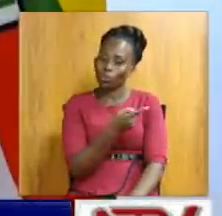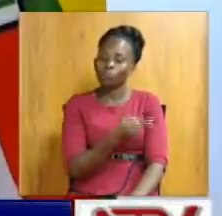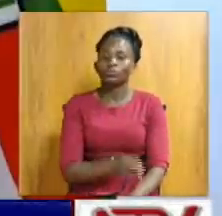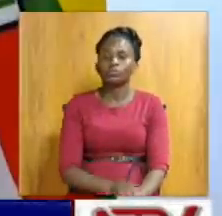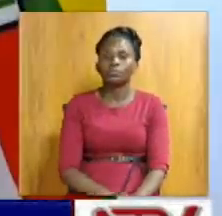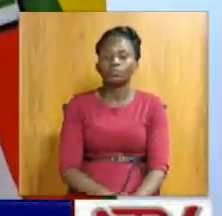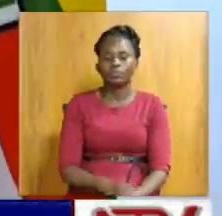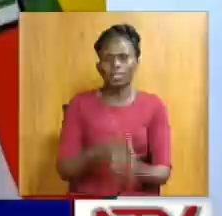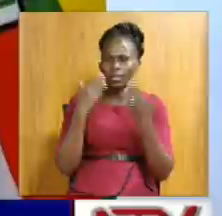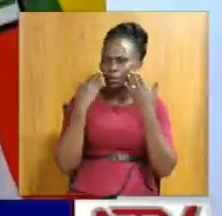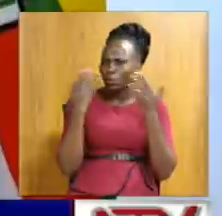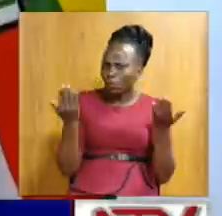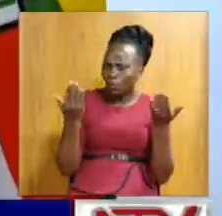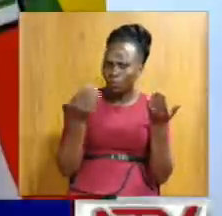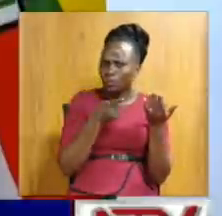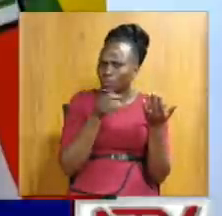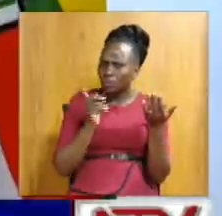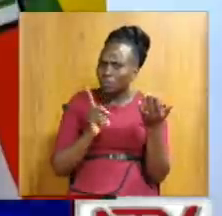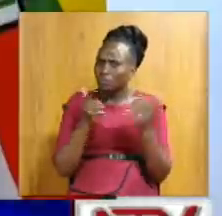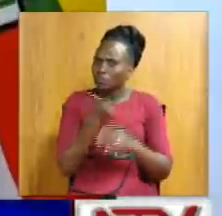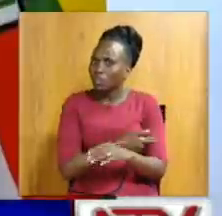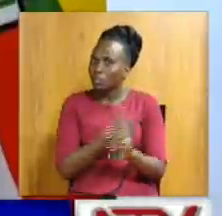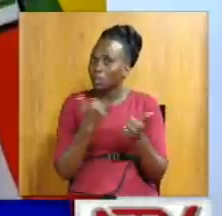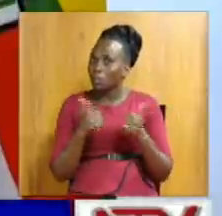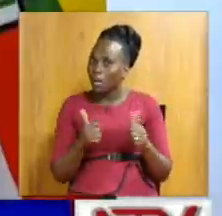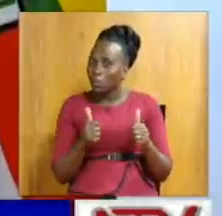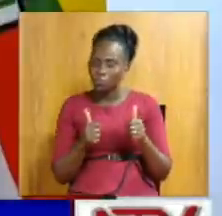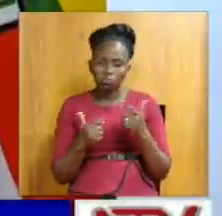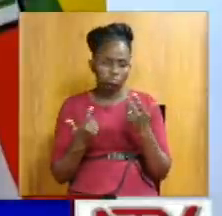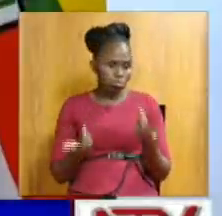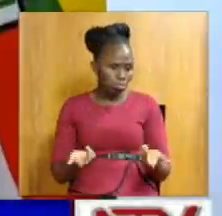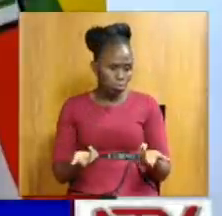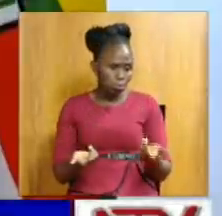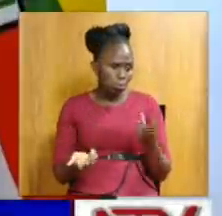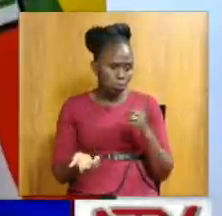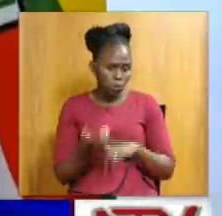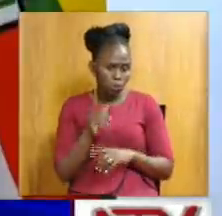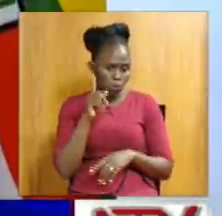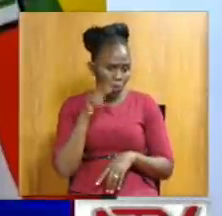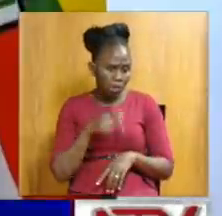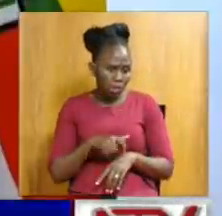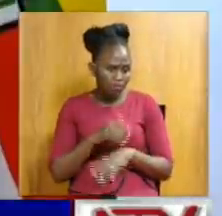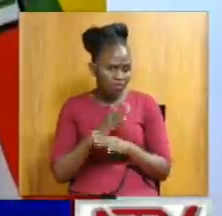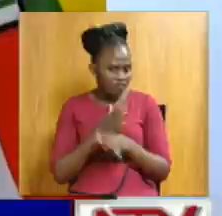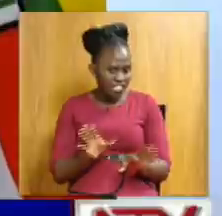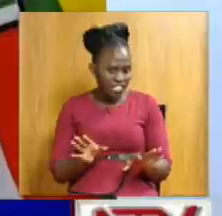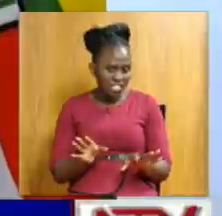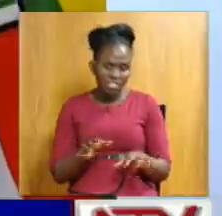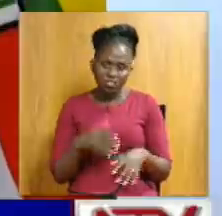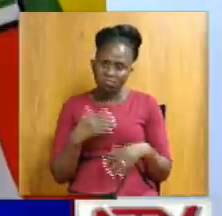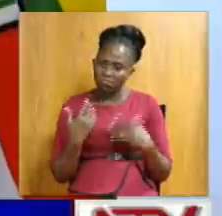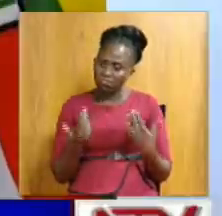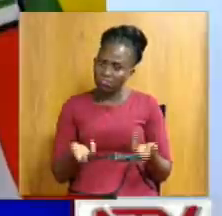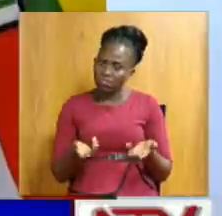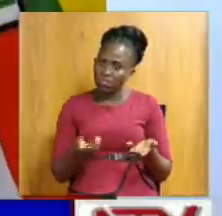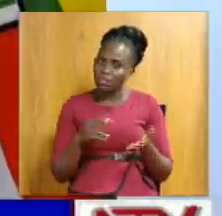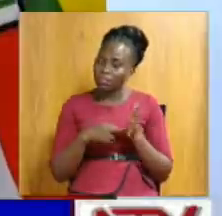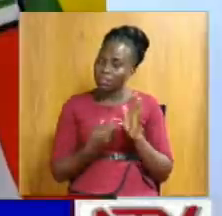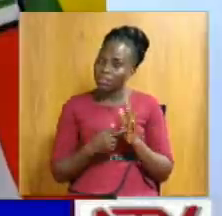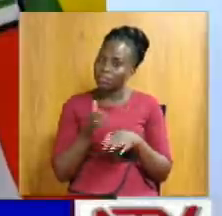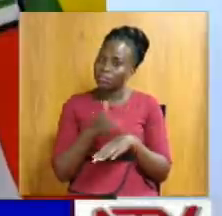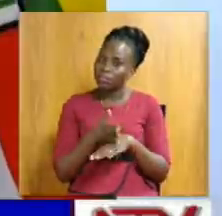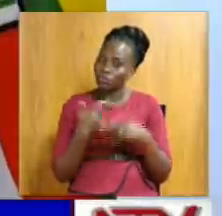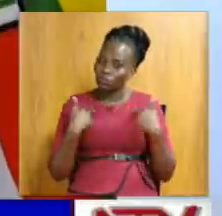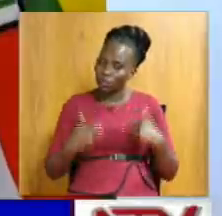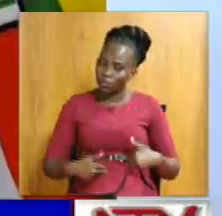Now, I don't know, of course, if you have not been vaccinated at all, if you get one shot, I think the Minister of Health will